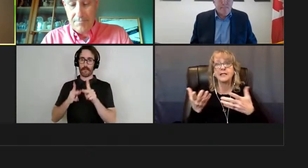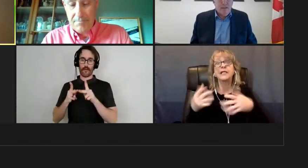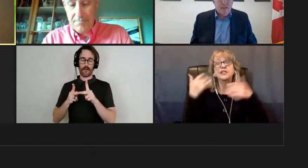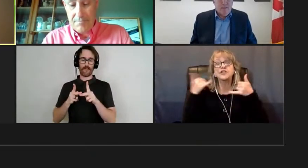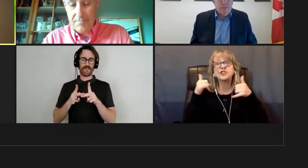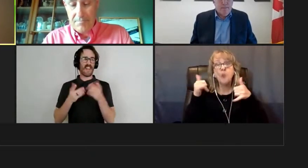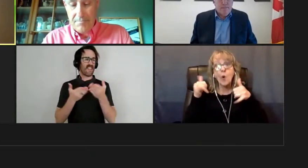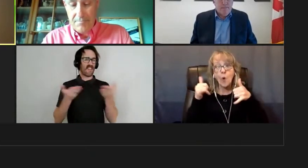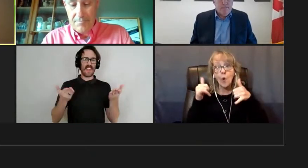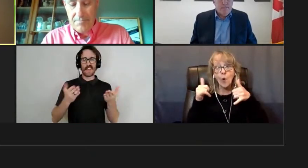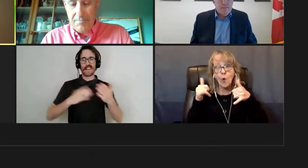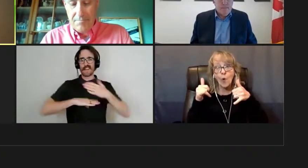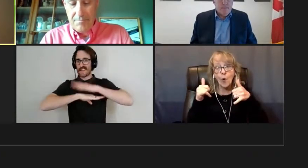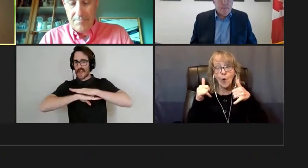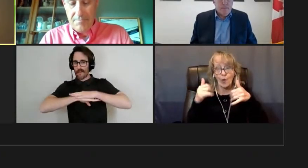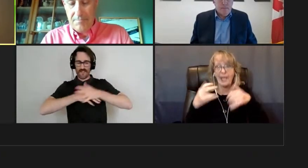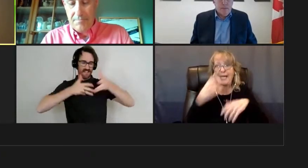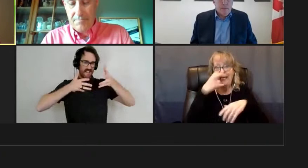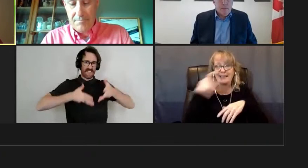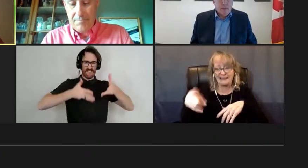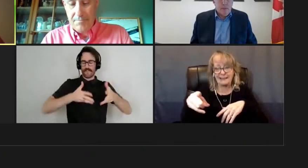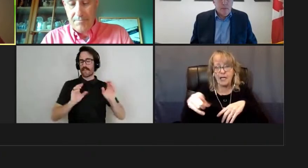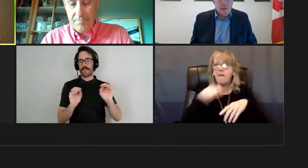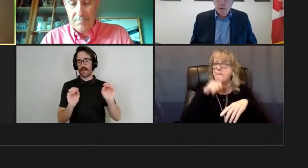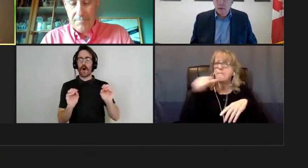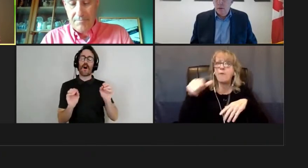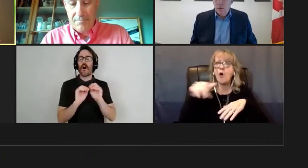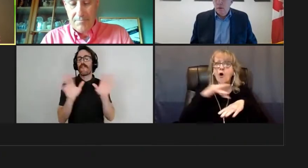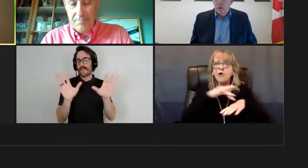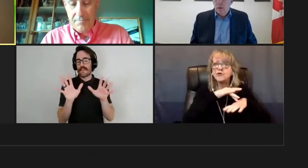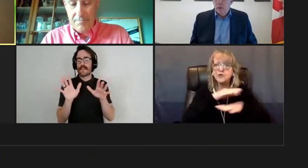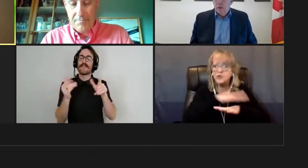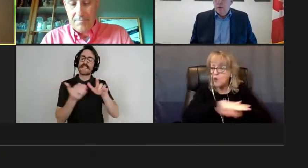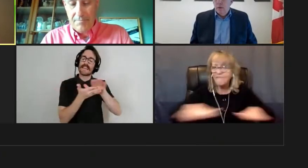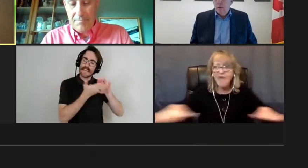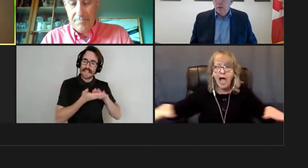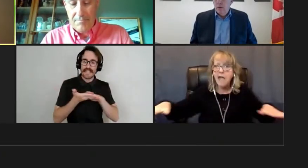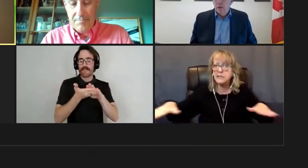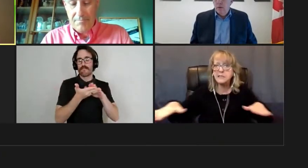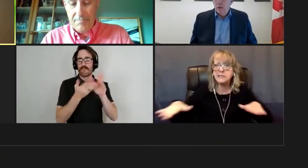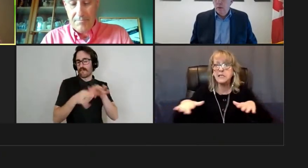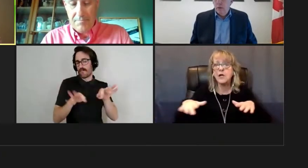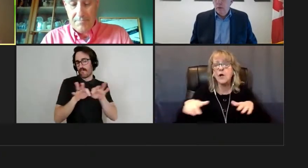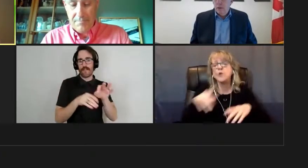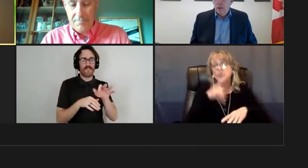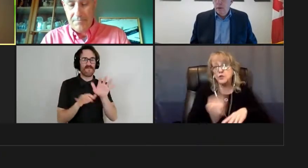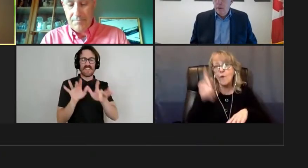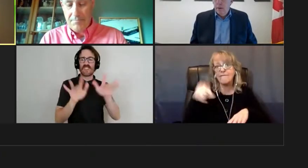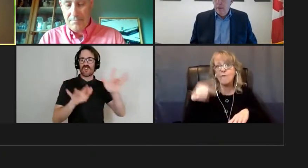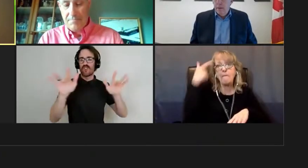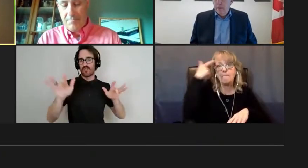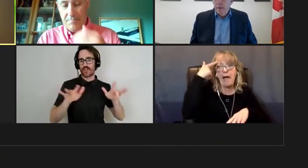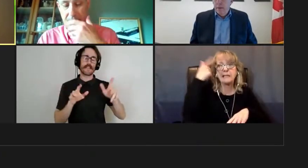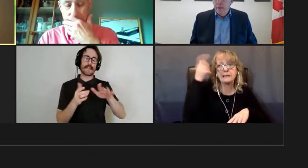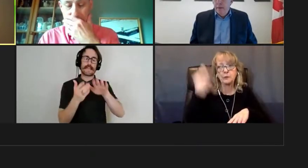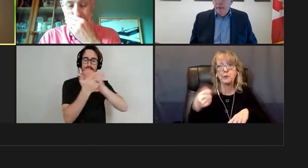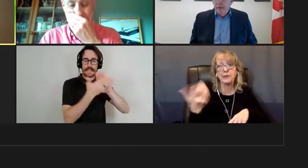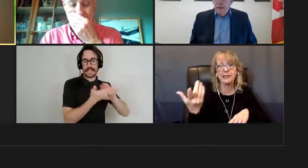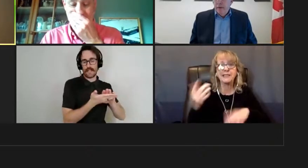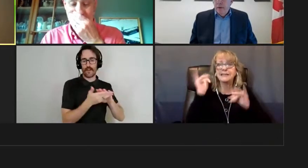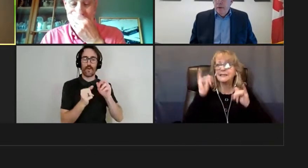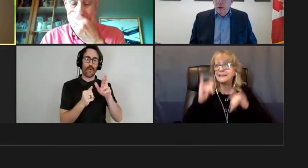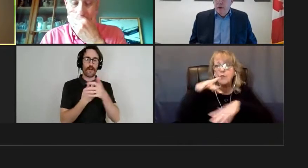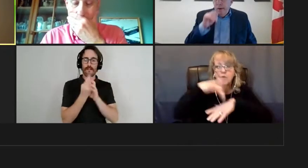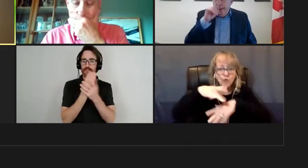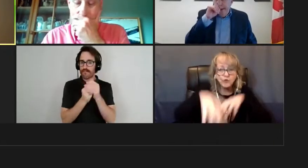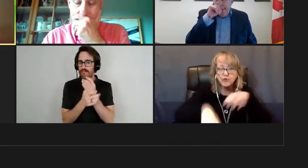You know, you still have to be concerned with surfaces. And it's good, you know, if you're going to be touching things that you would have some hand sanitizer